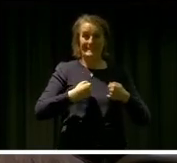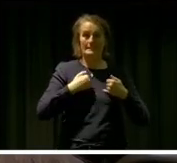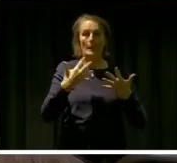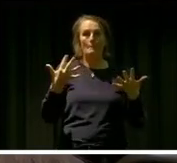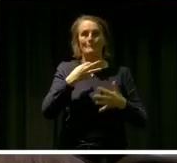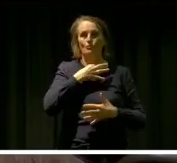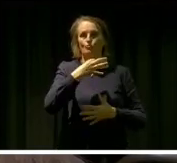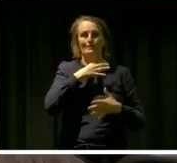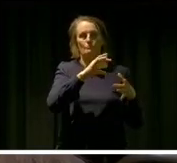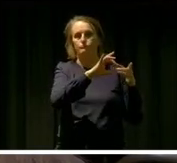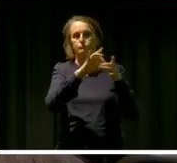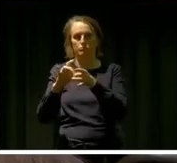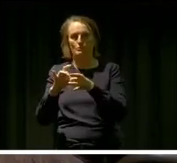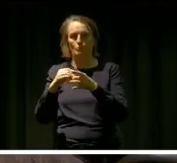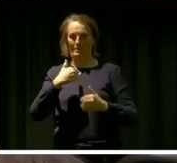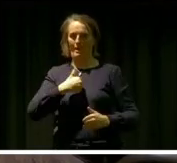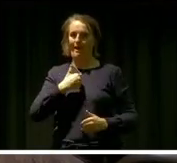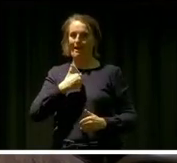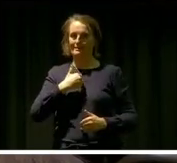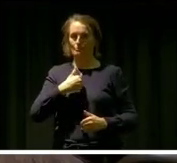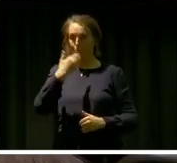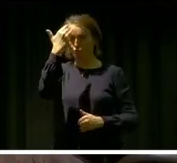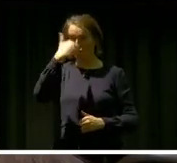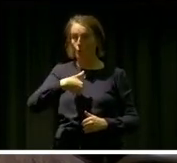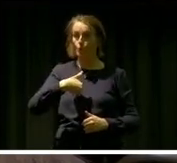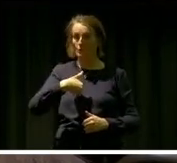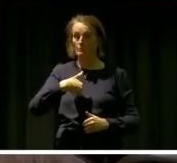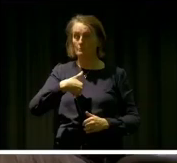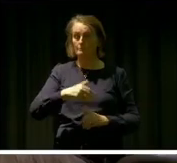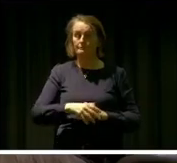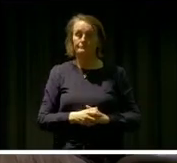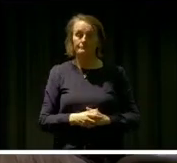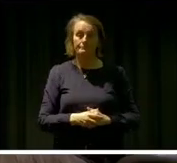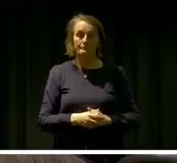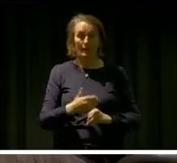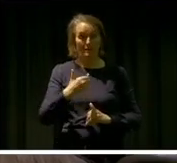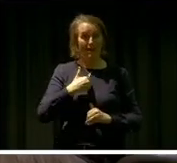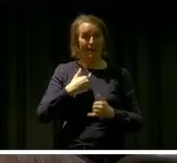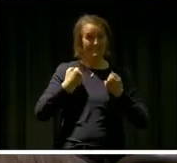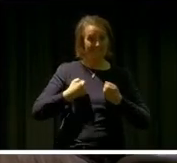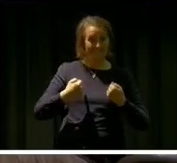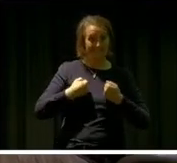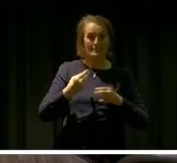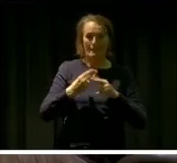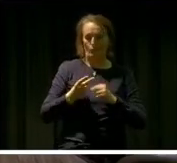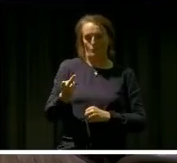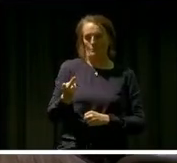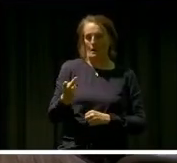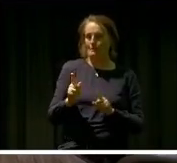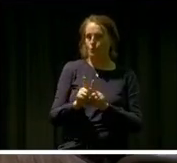factors for stroke and for cardiovascular disease, and also for